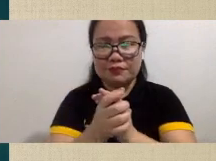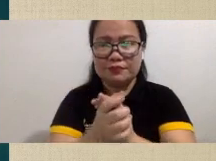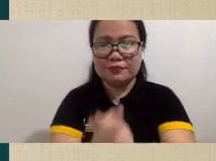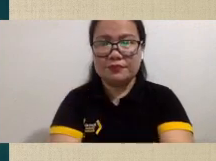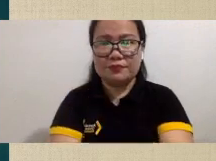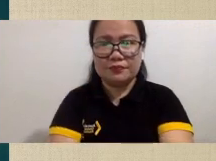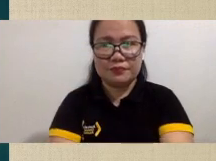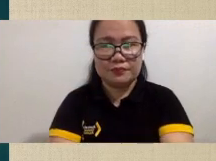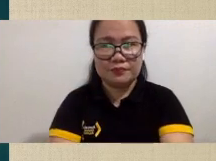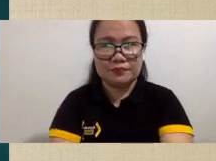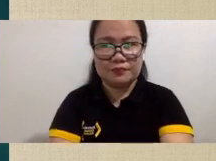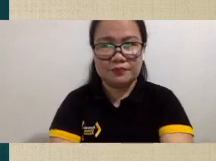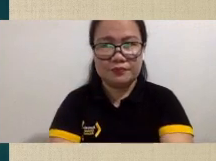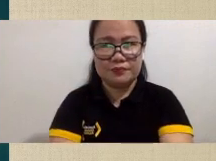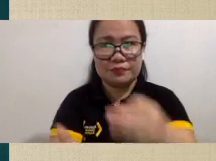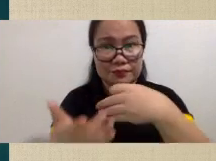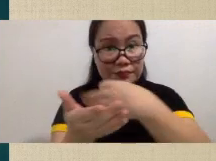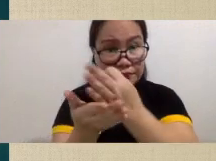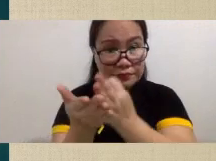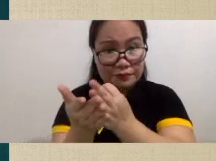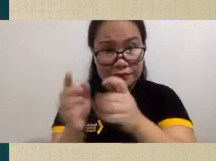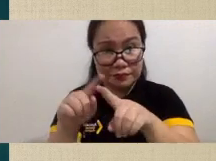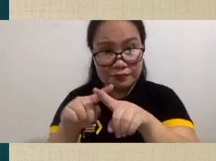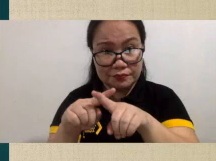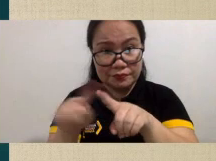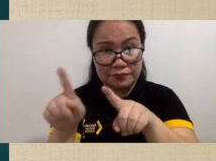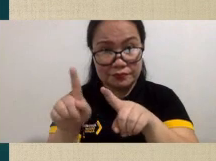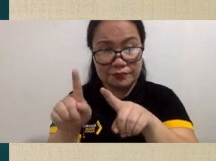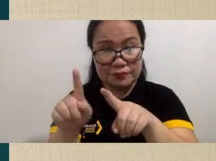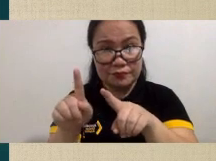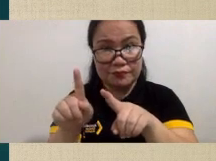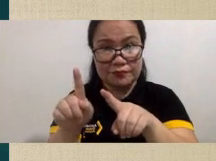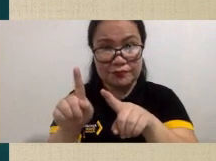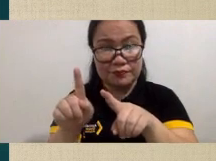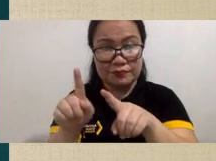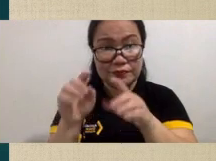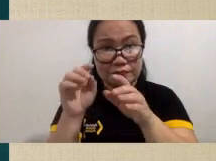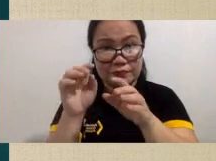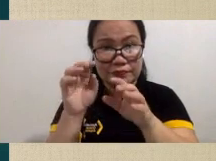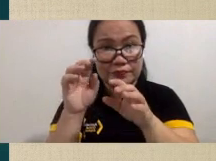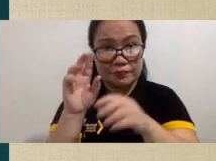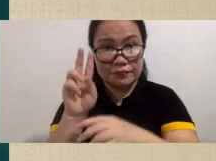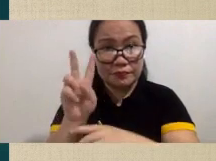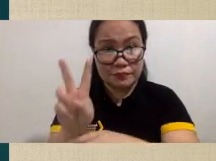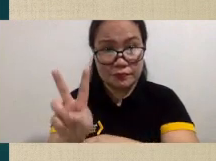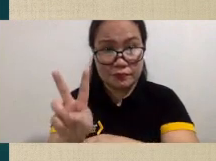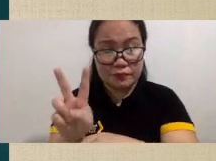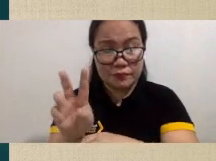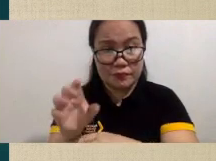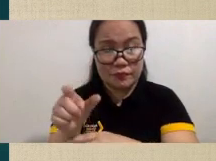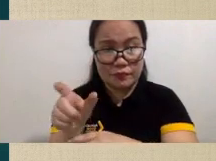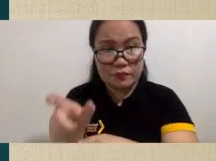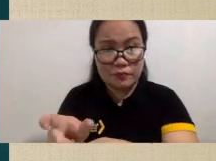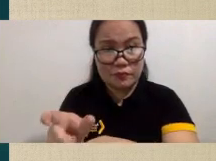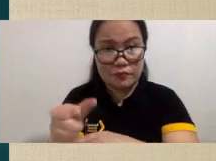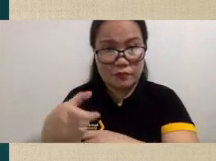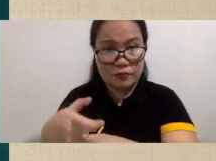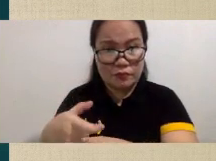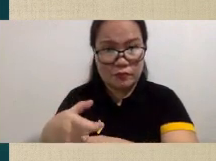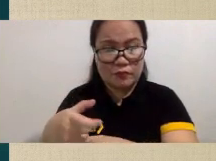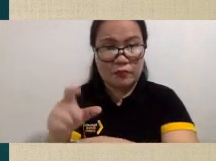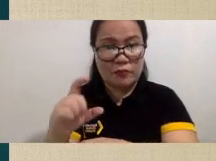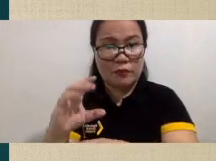example. So, factoring difference of two cubes. So, again, difference kapag ang given natin